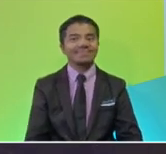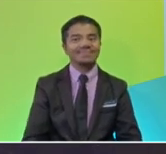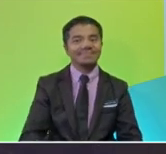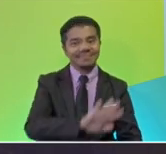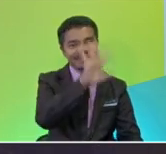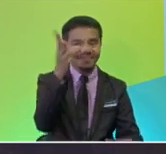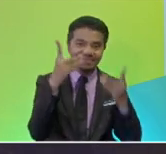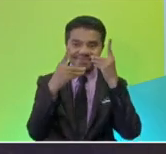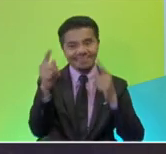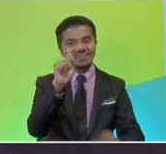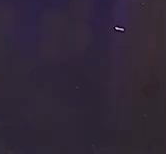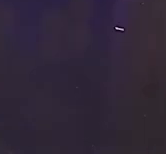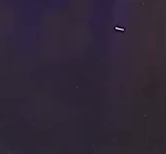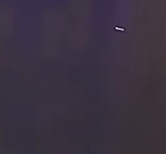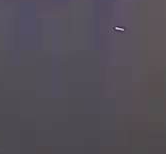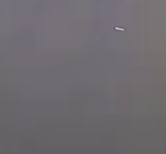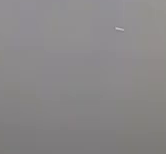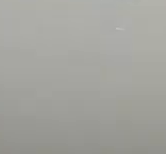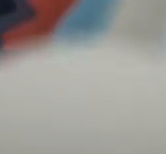TV KPM.